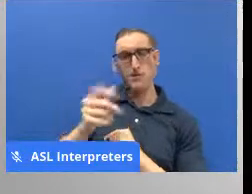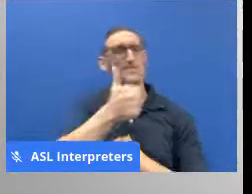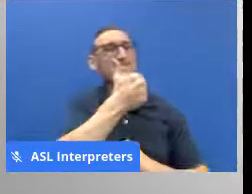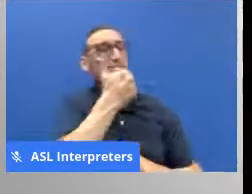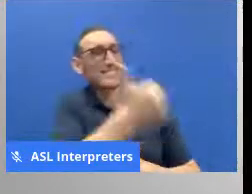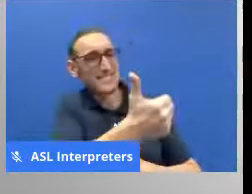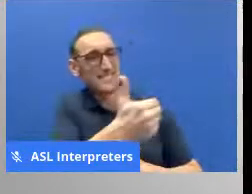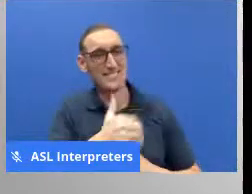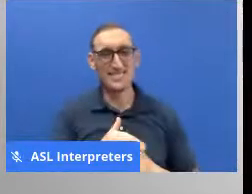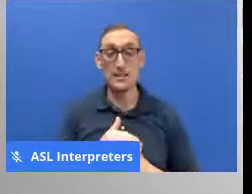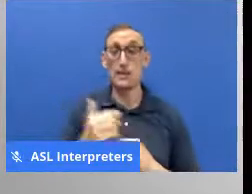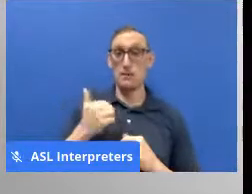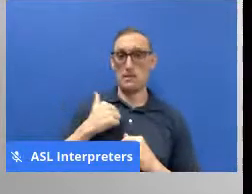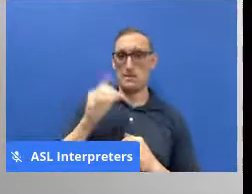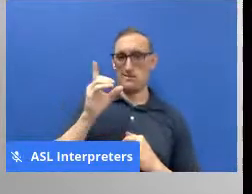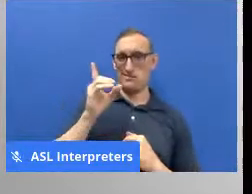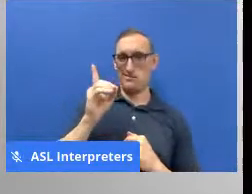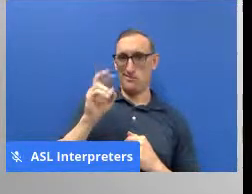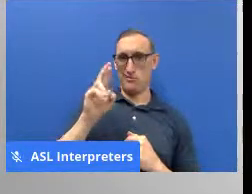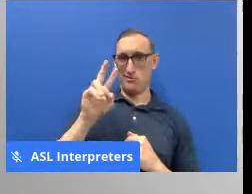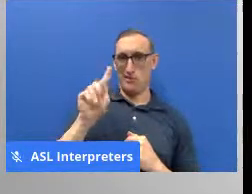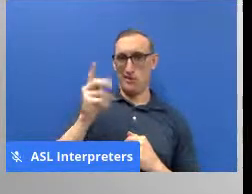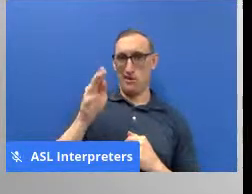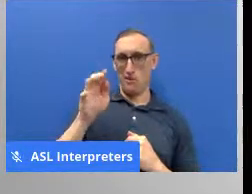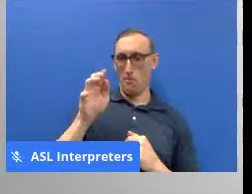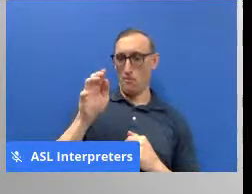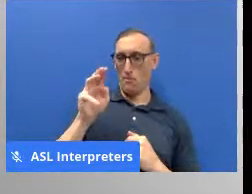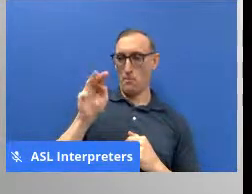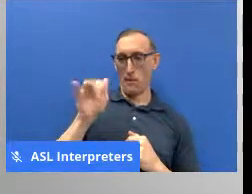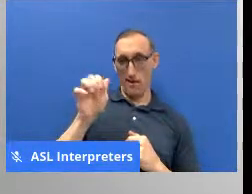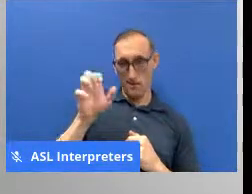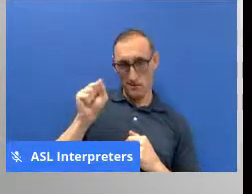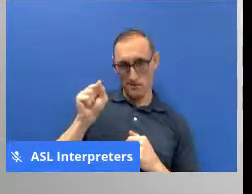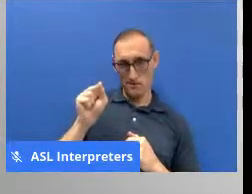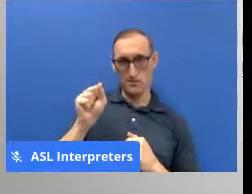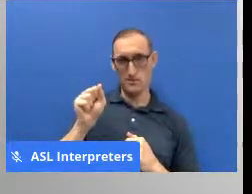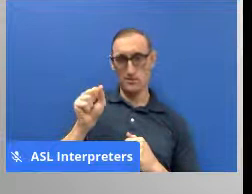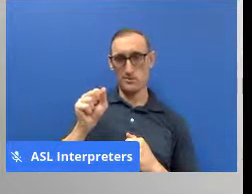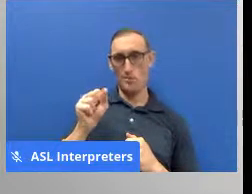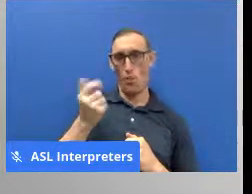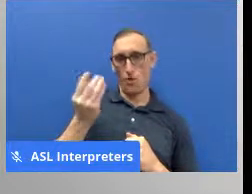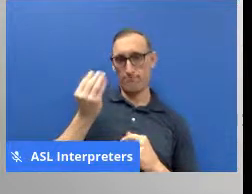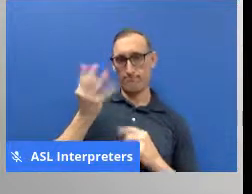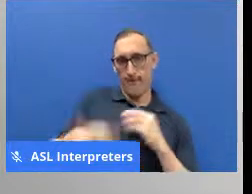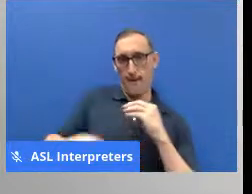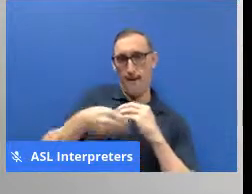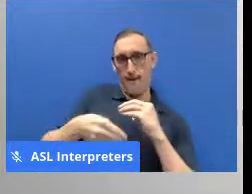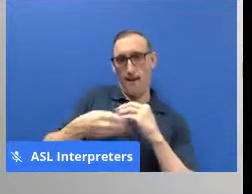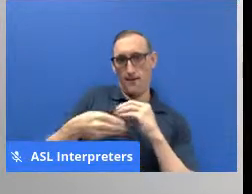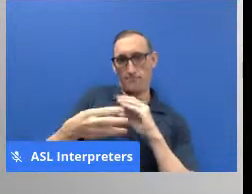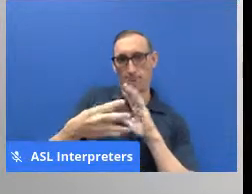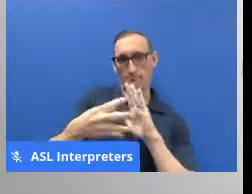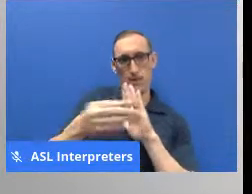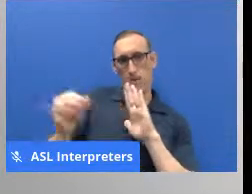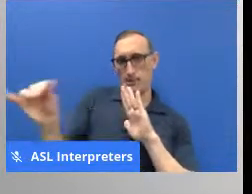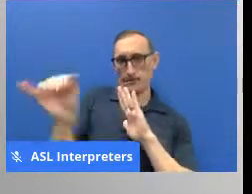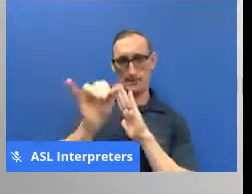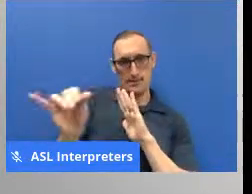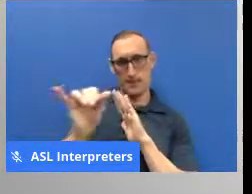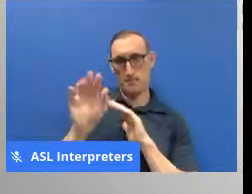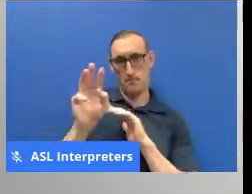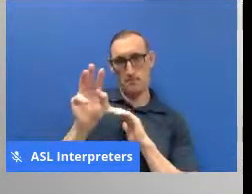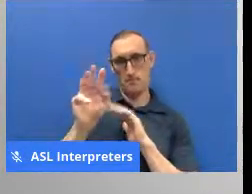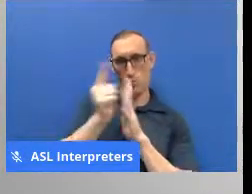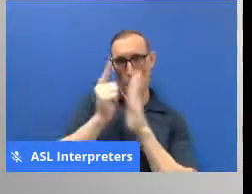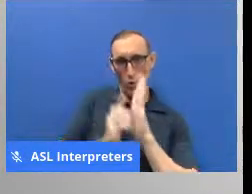And I just want to briefly echo what Mr. Barliman has said. When we went back and looked at the report, I think we've been